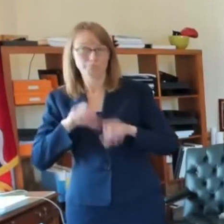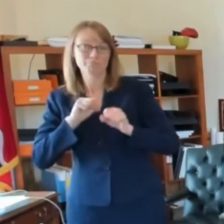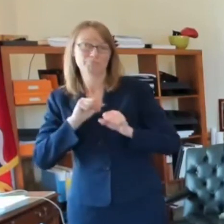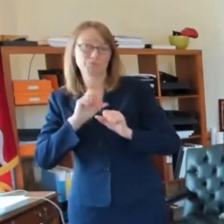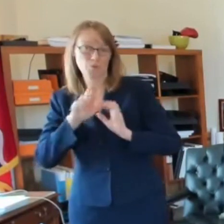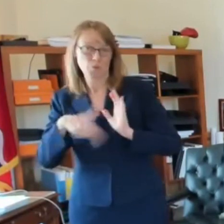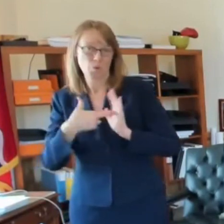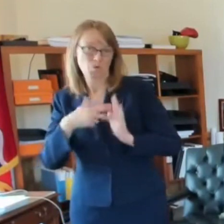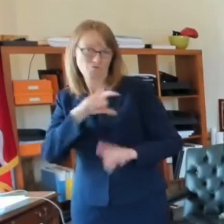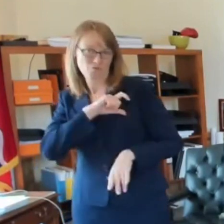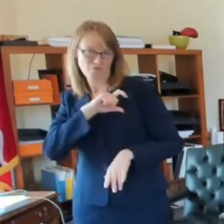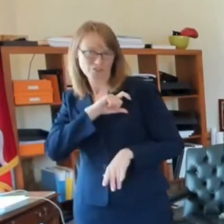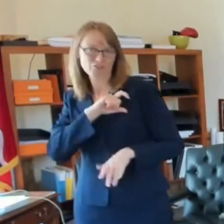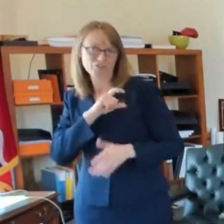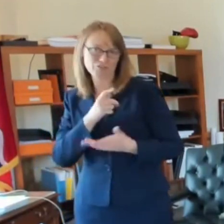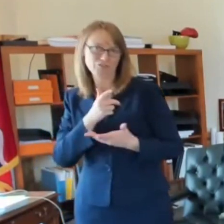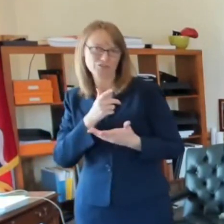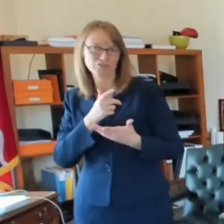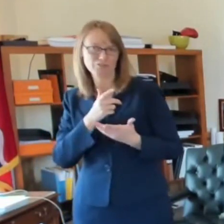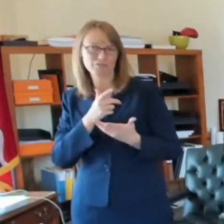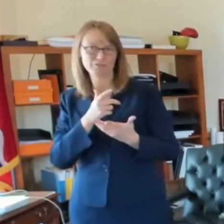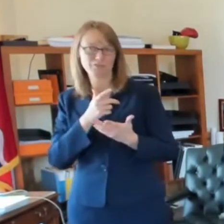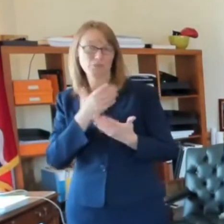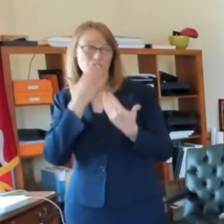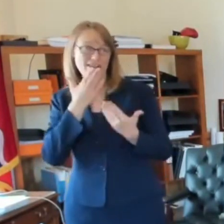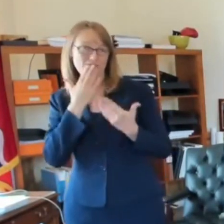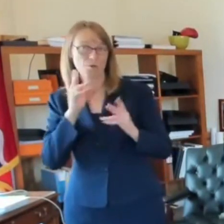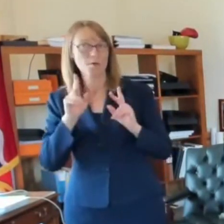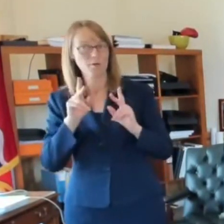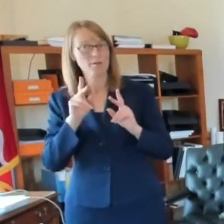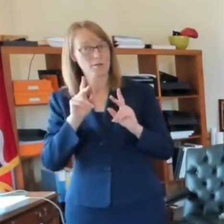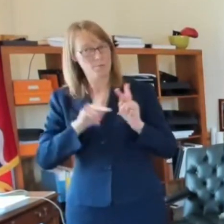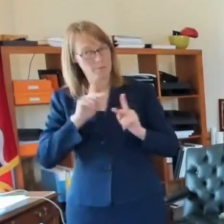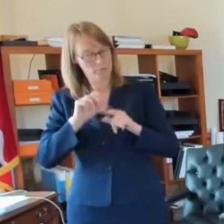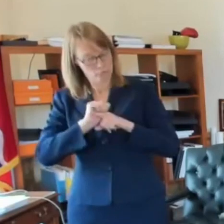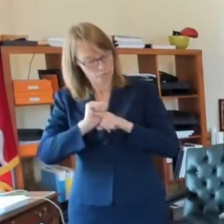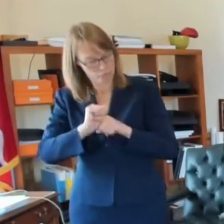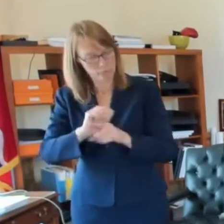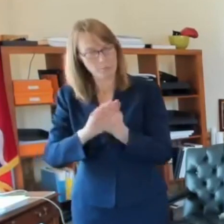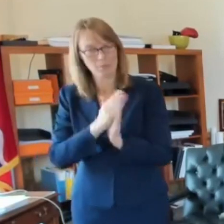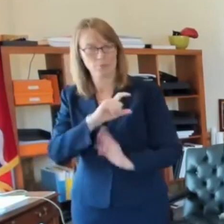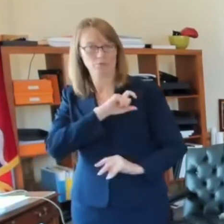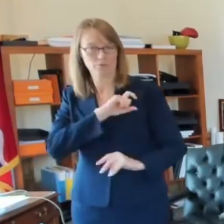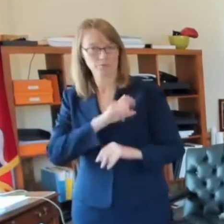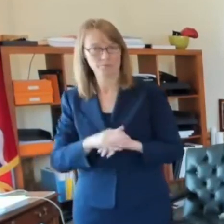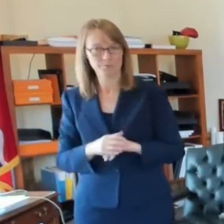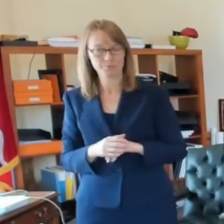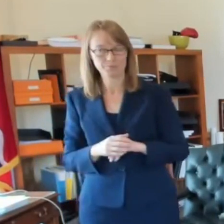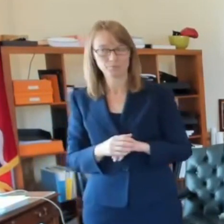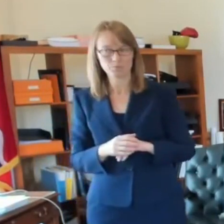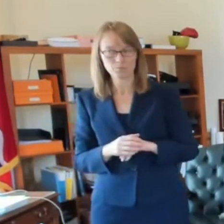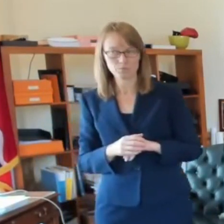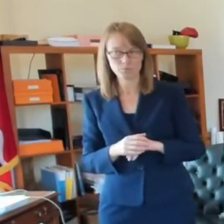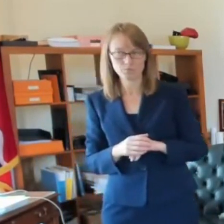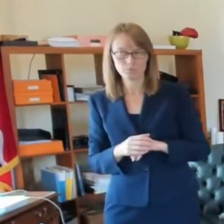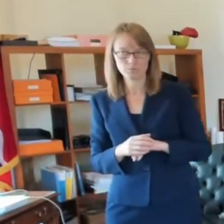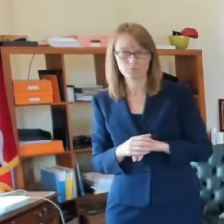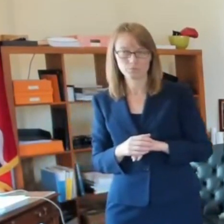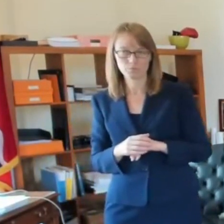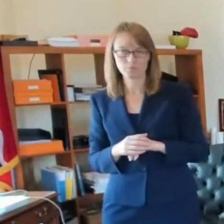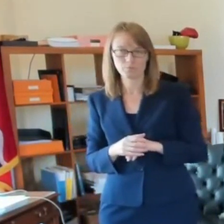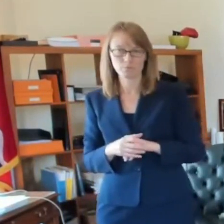Third item before we go to your questions. you may have seen on social media